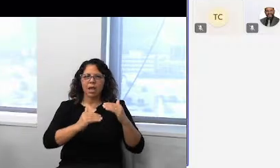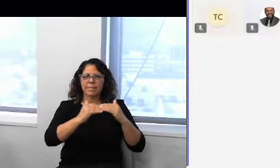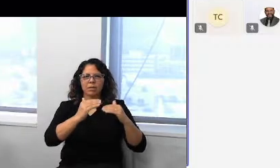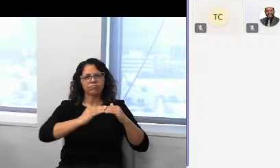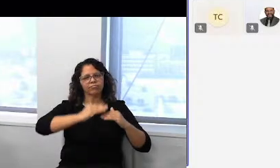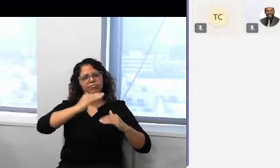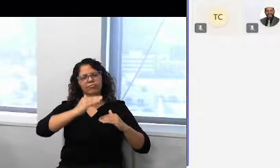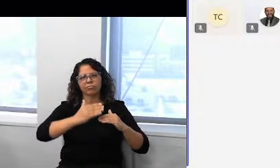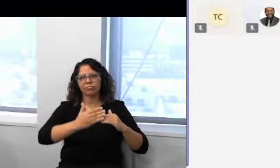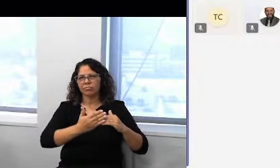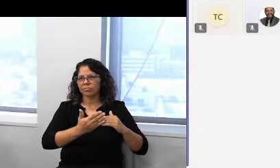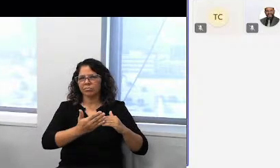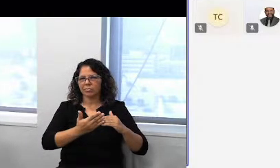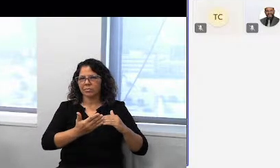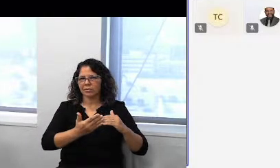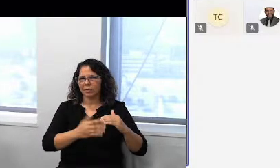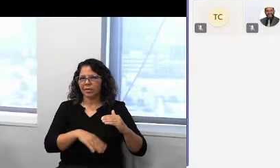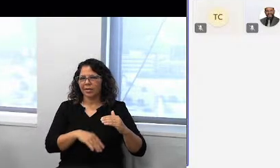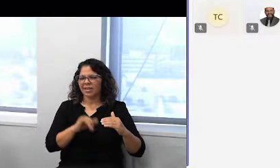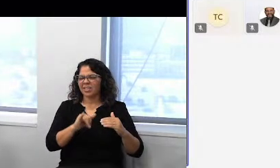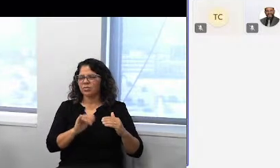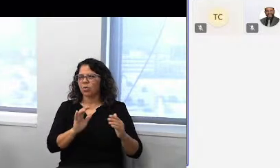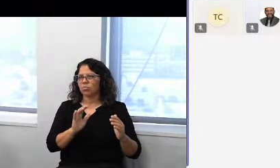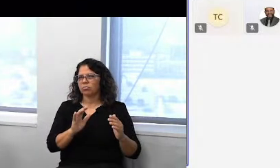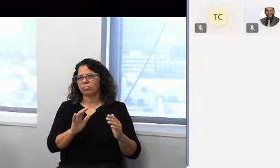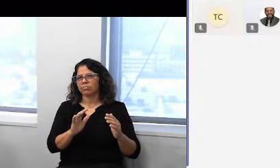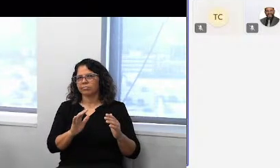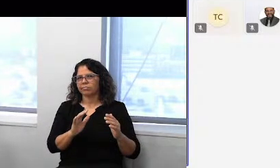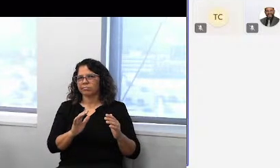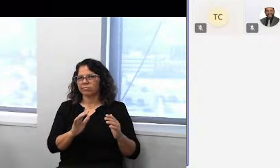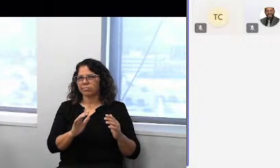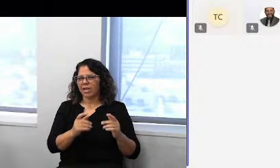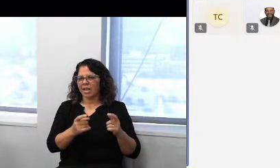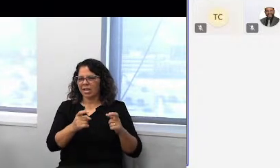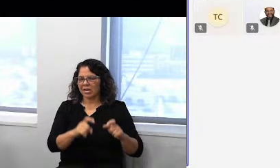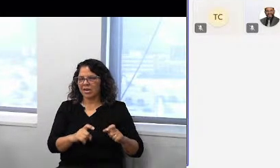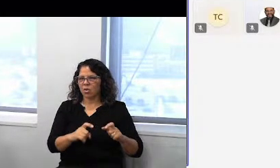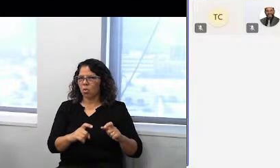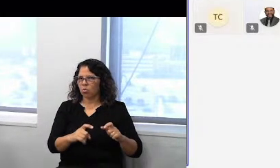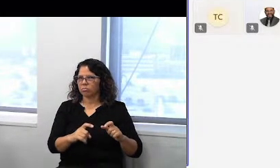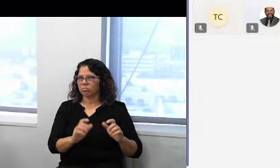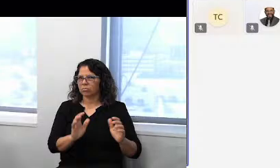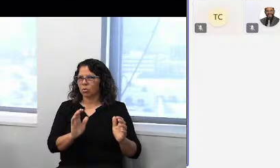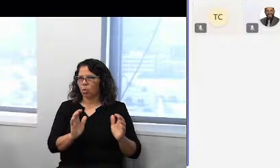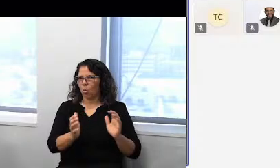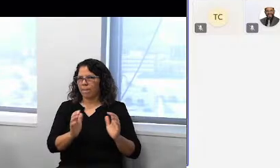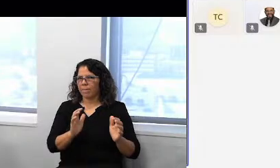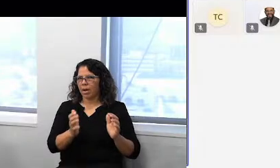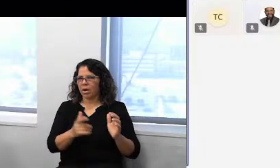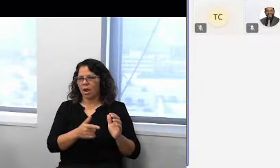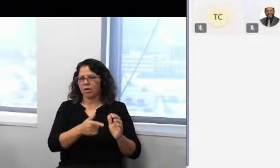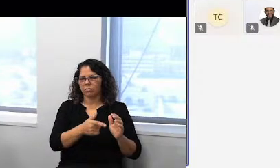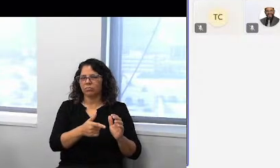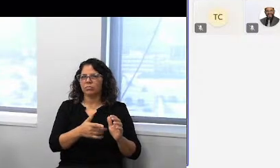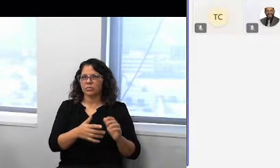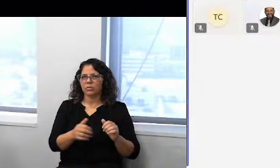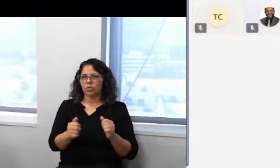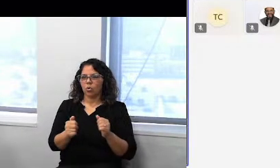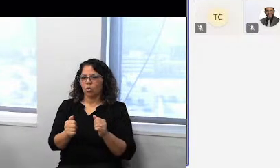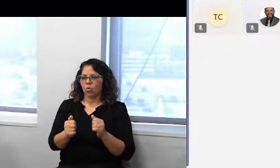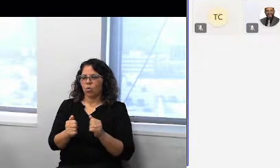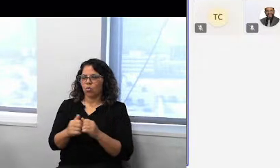compare that risk of building overcapacity with these extra costs that would have to incur later if we had to redo the